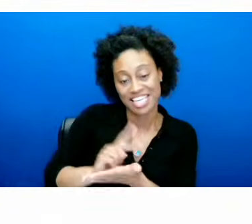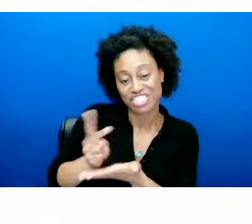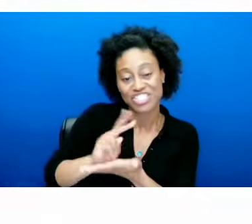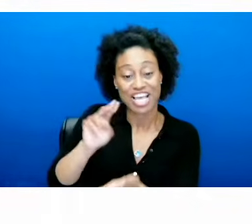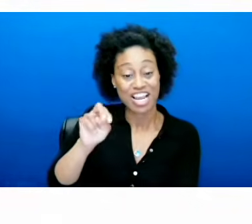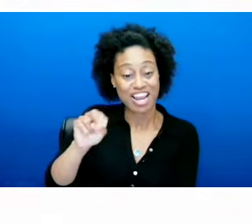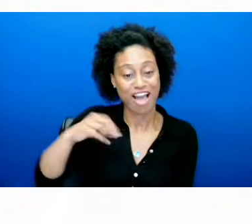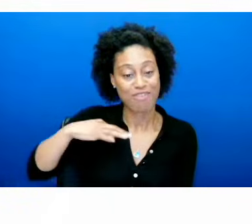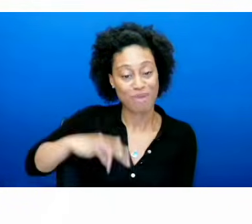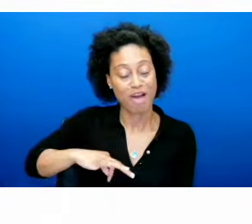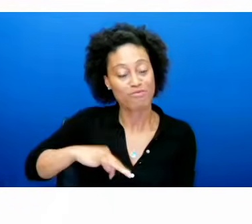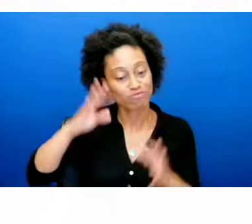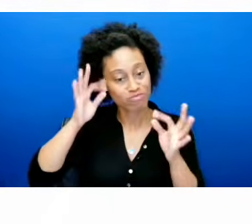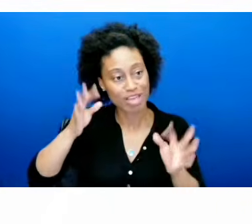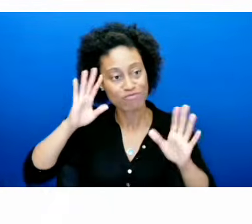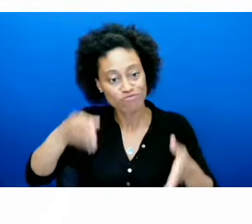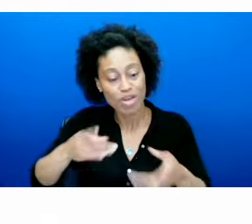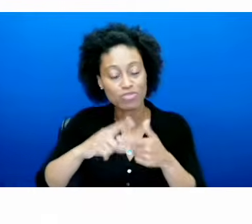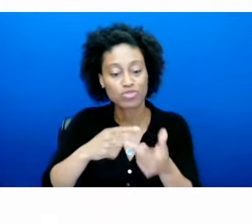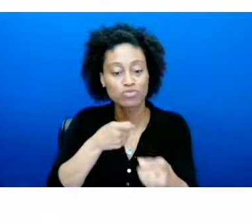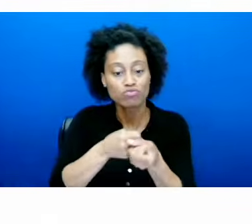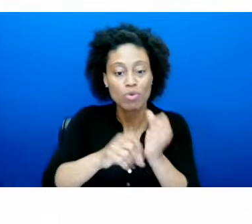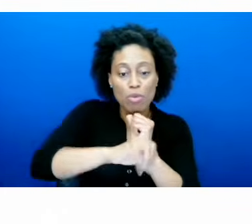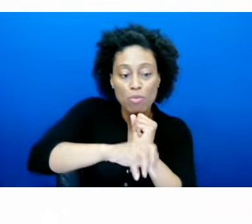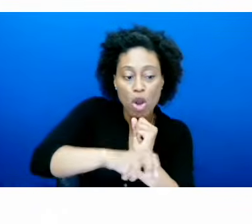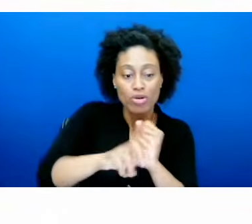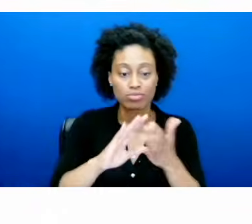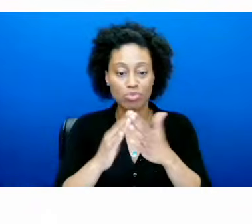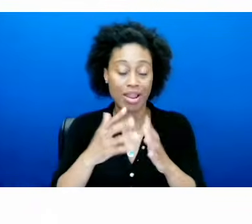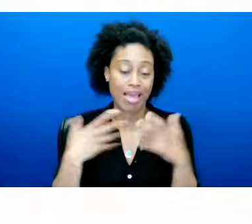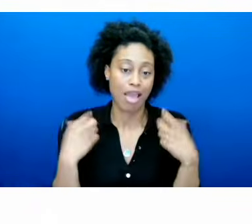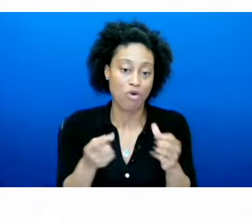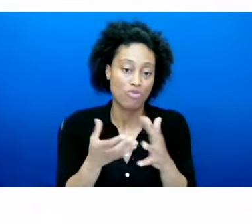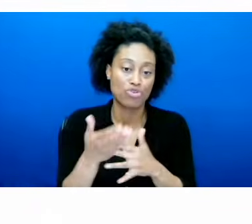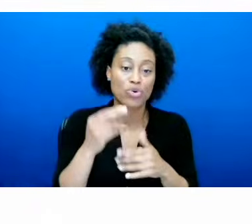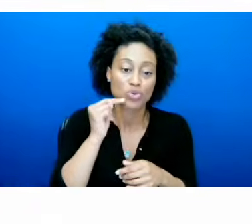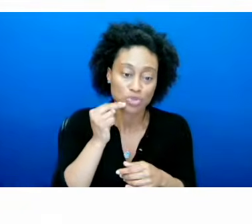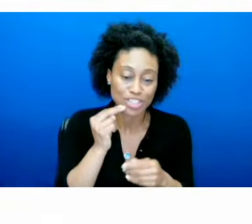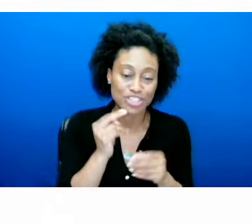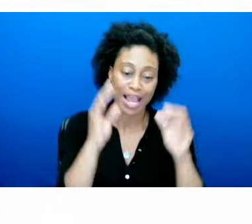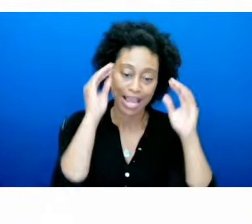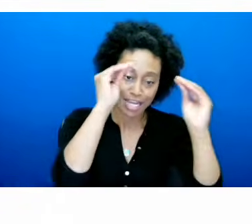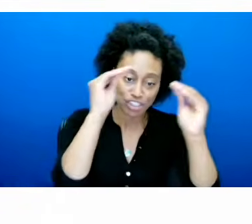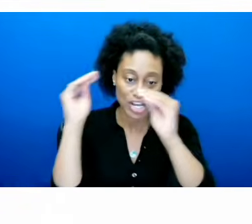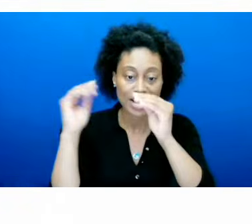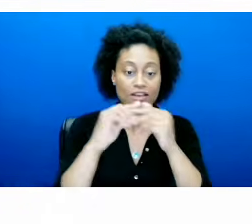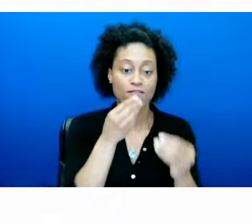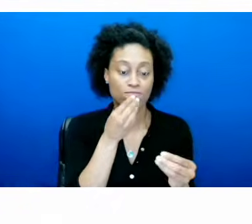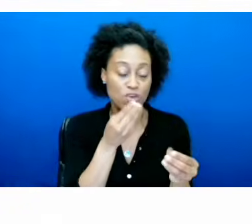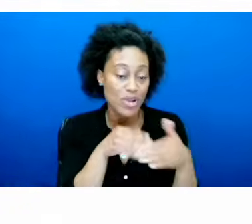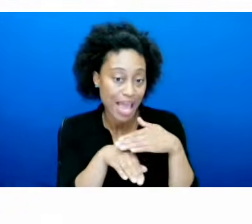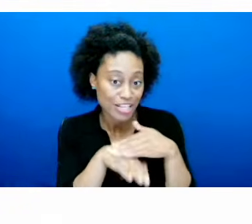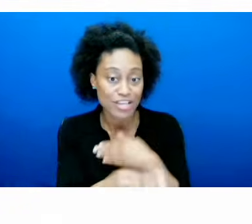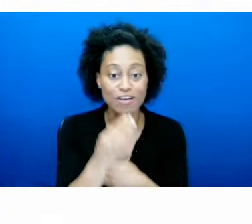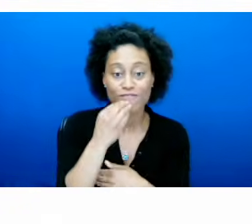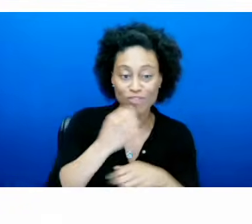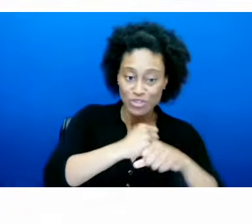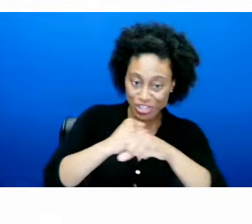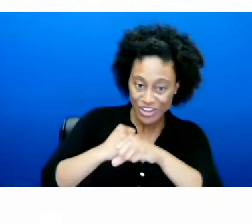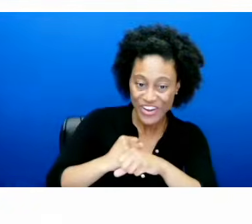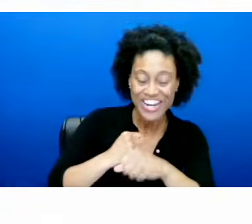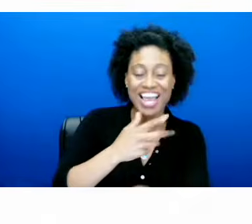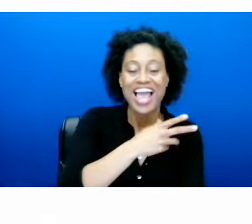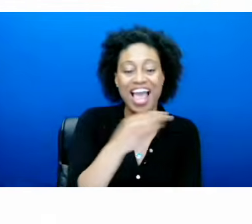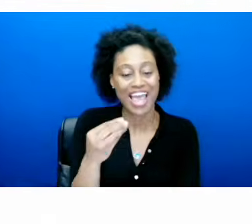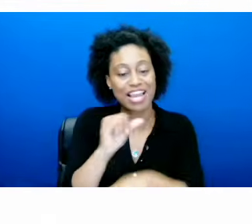dedicated to promoting community health through nutrition education, food access, food security, and